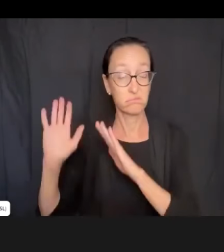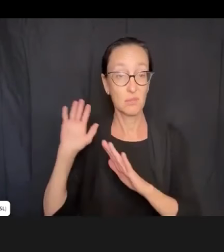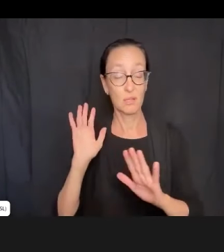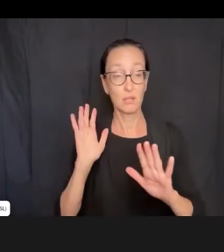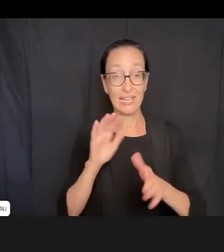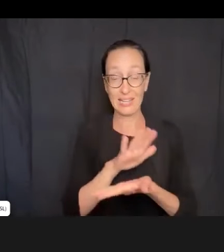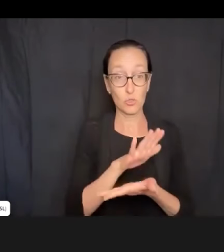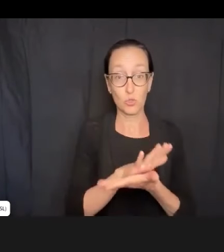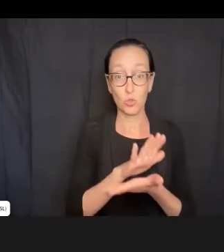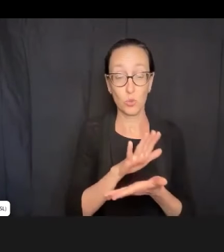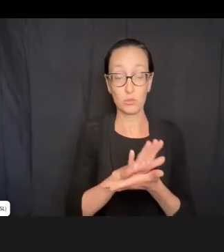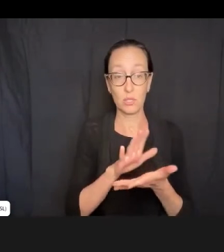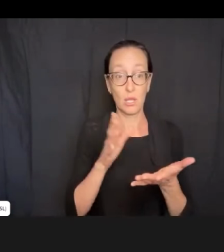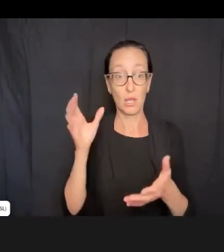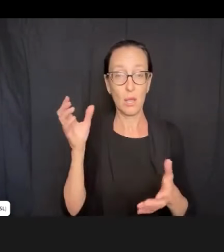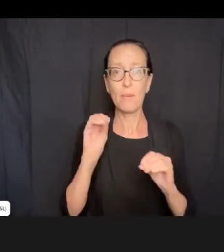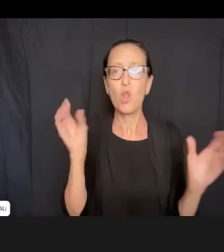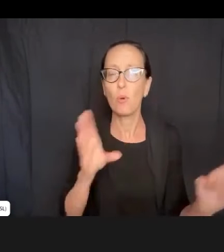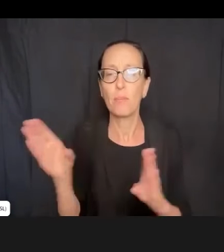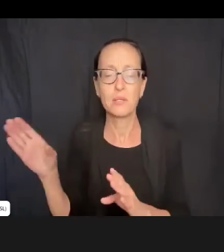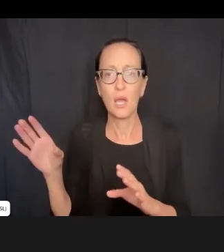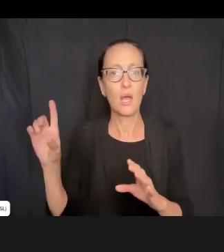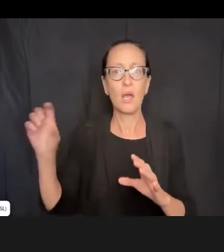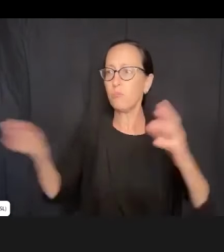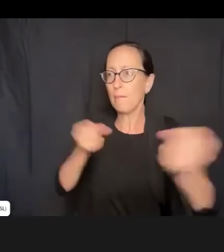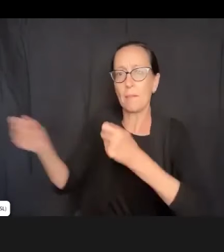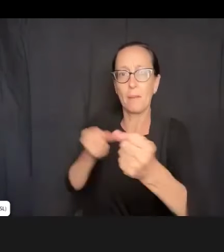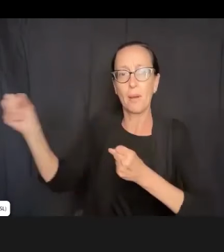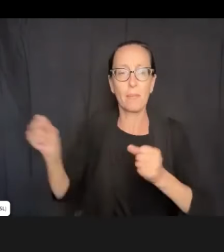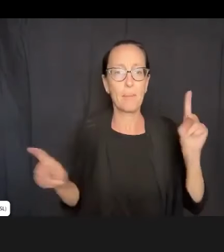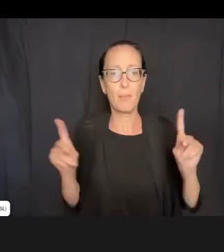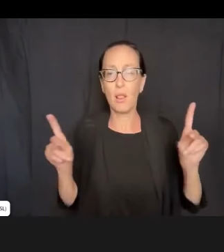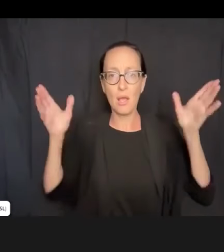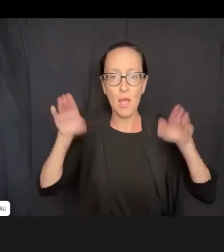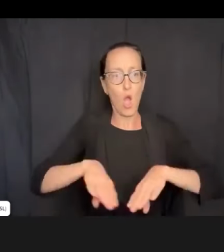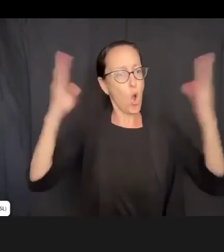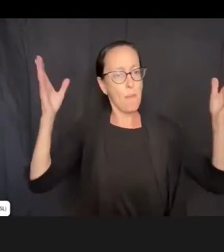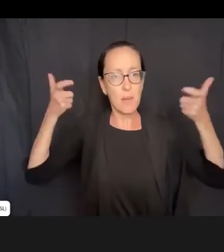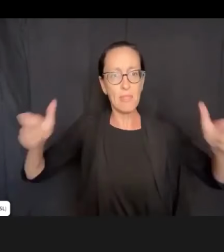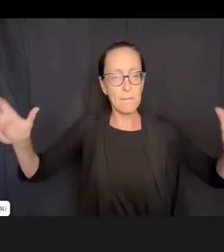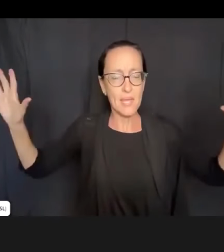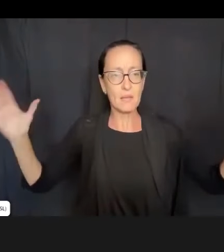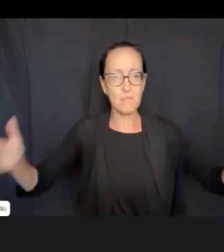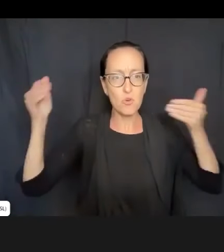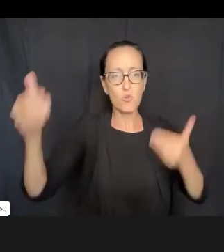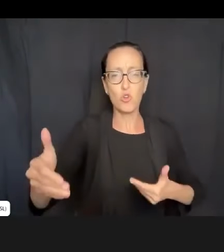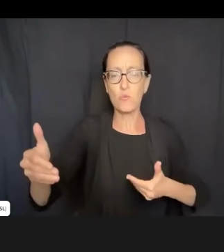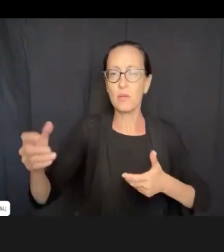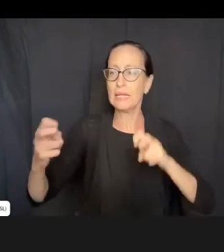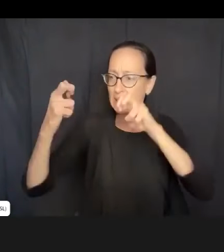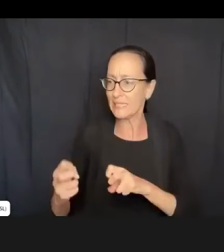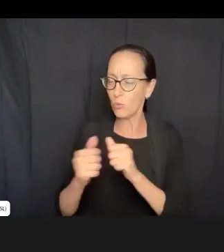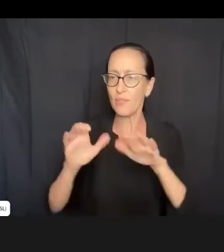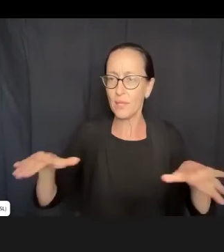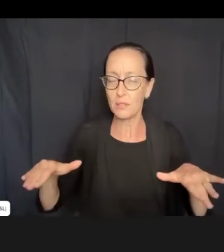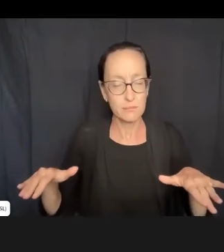was bring people in, open up the big room, and just send kids down. And that doesn't work for a variety of reasons.